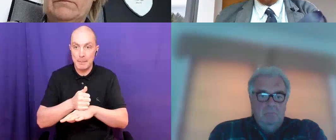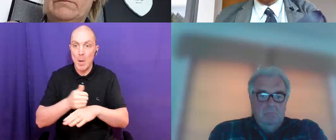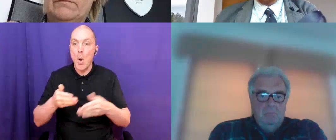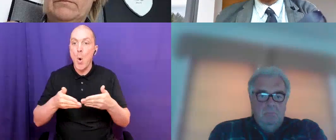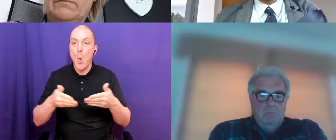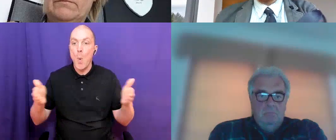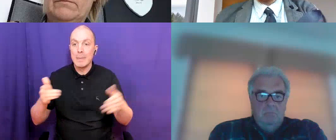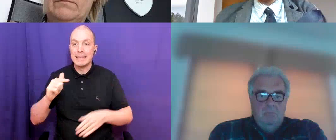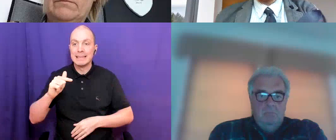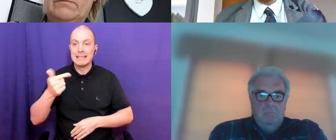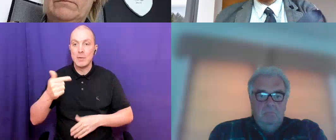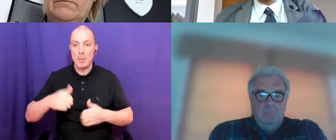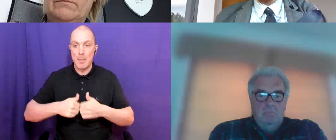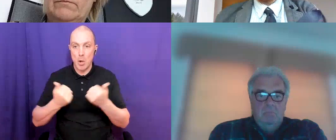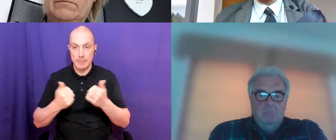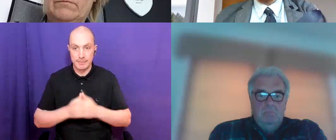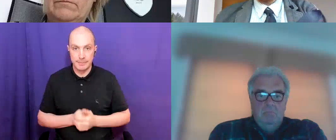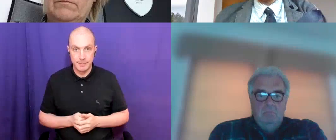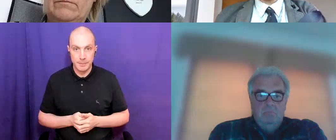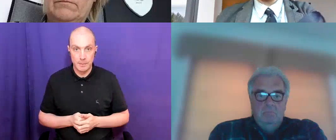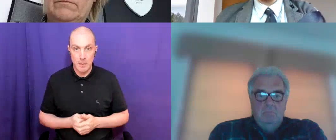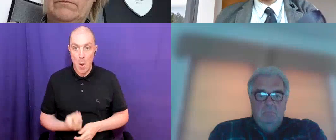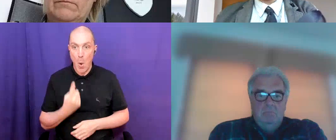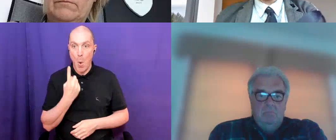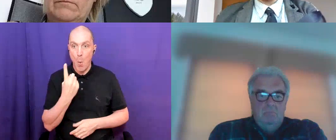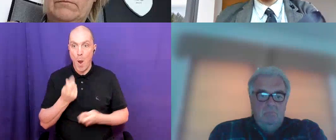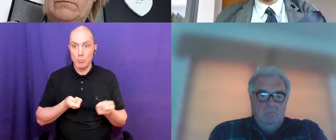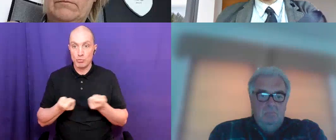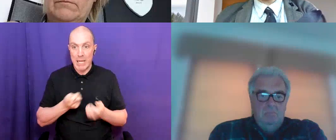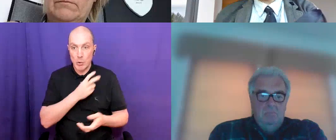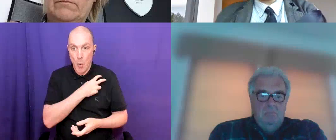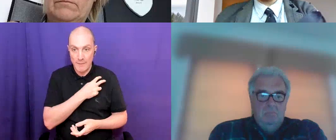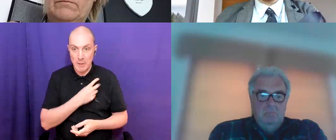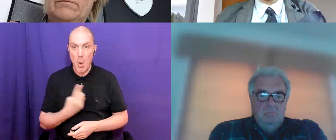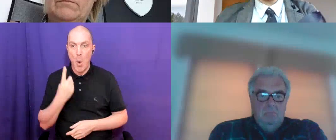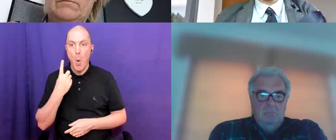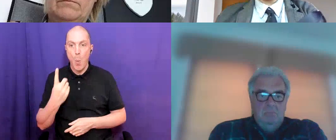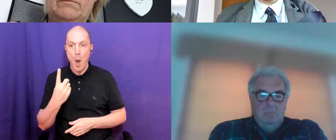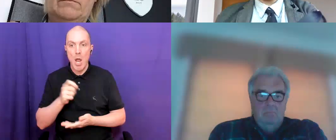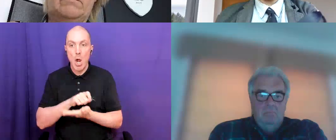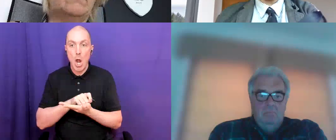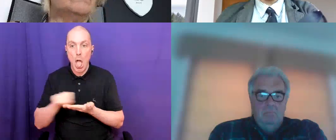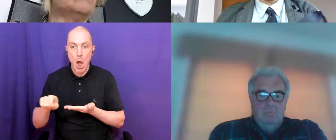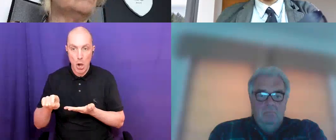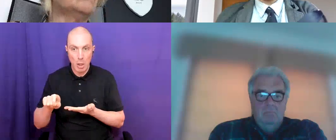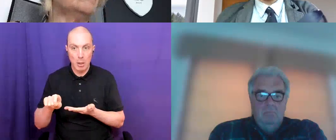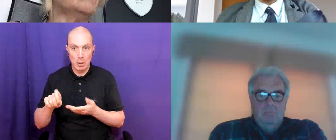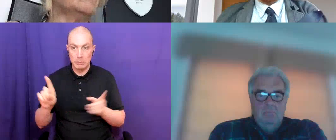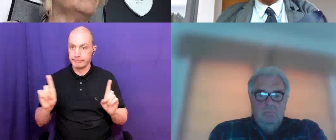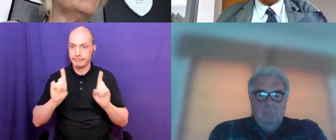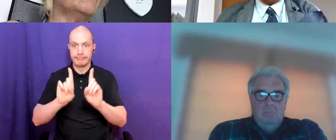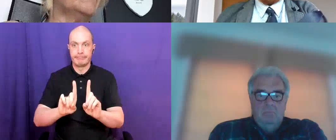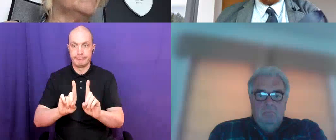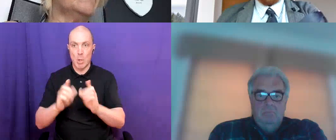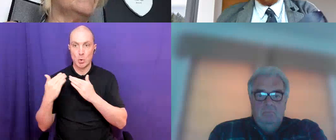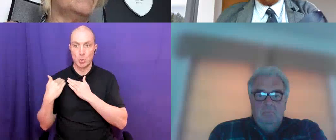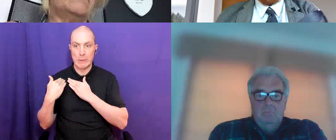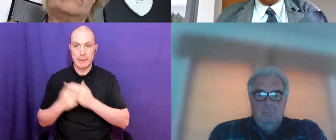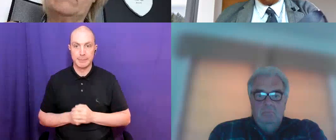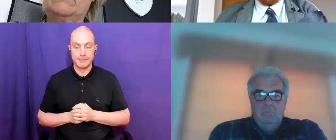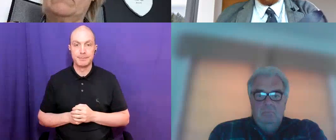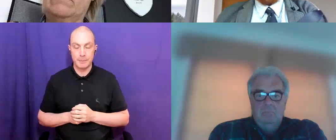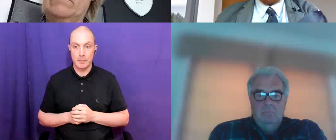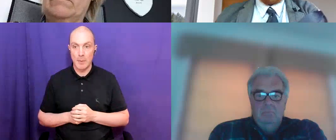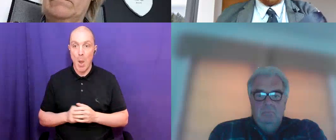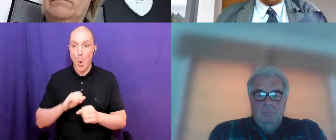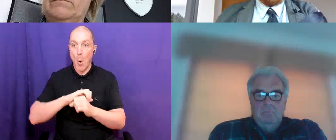a.m. There will be one presiding officer and one polling clerk on duty at each polling station. And COVID marshals